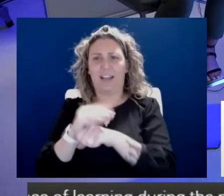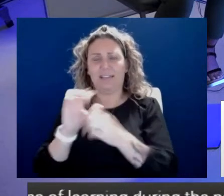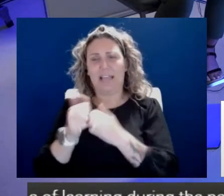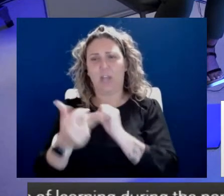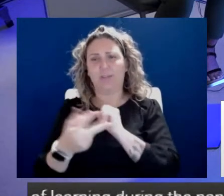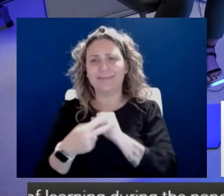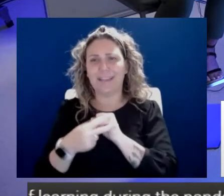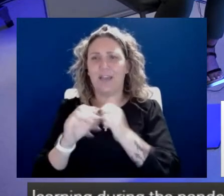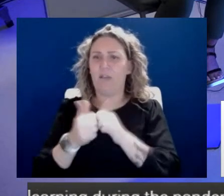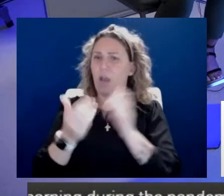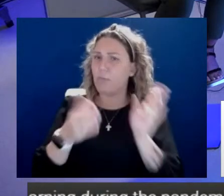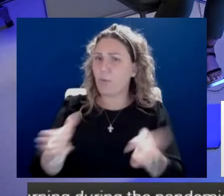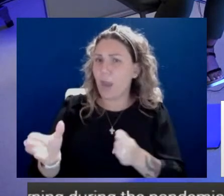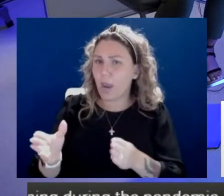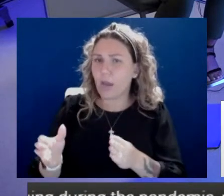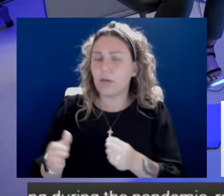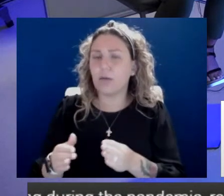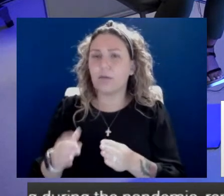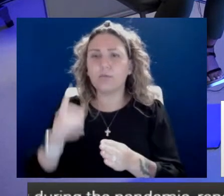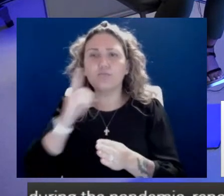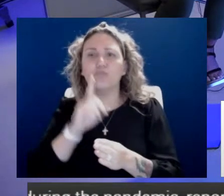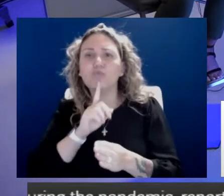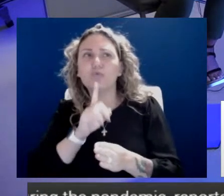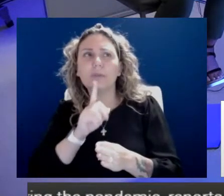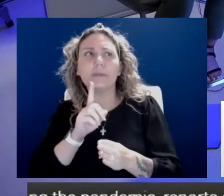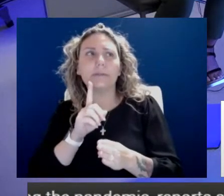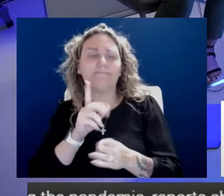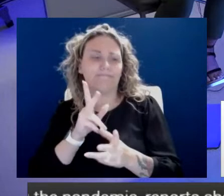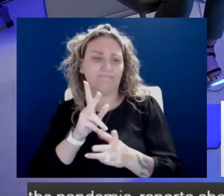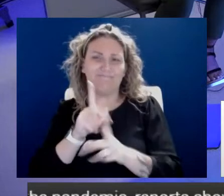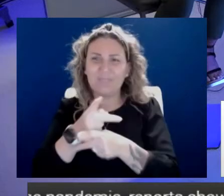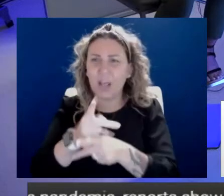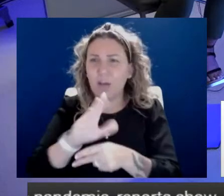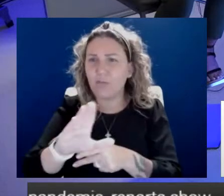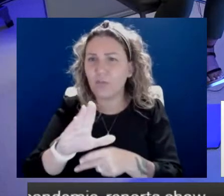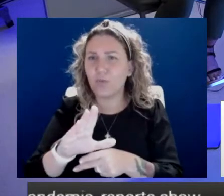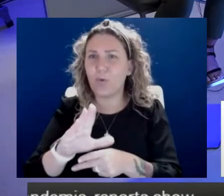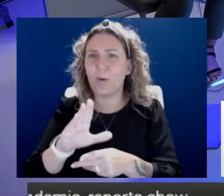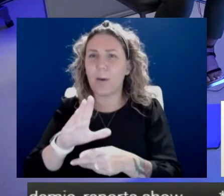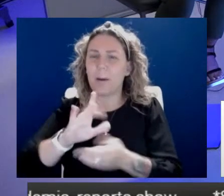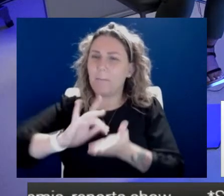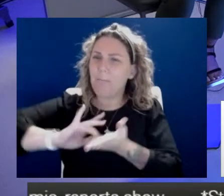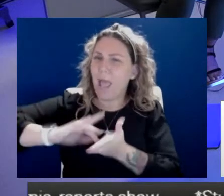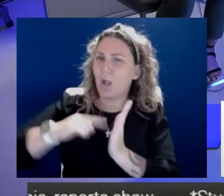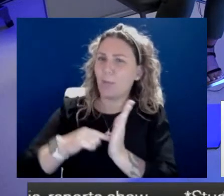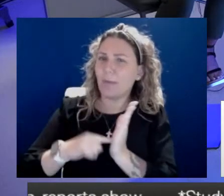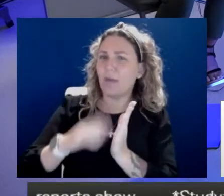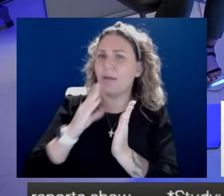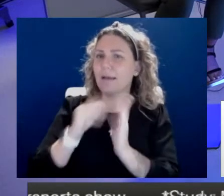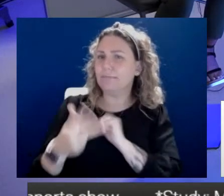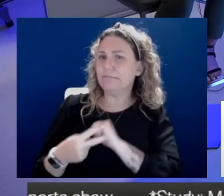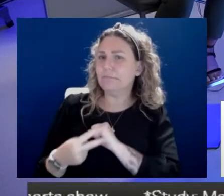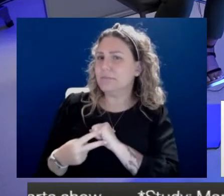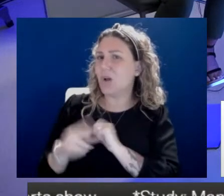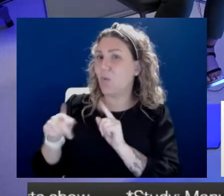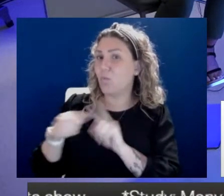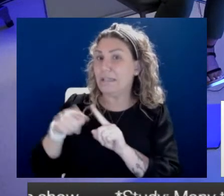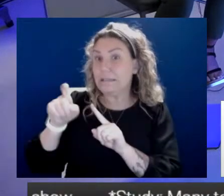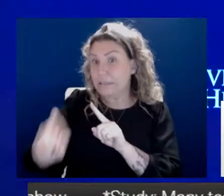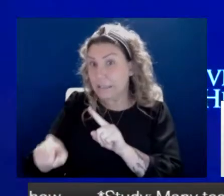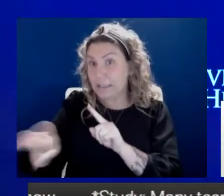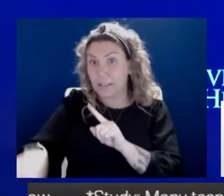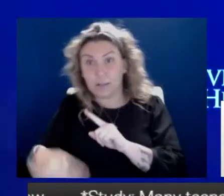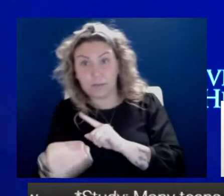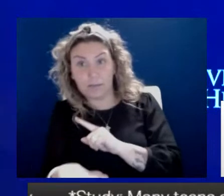prepare to really take care of your medical bill health and to really have that stowed away when you need it? I love that we're having